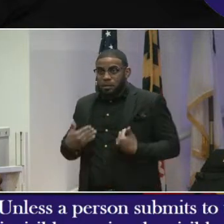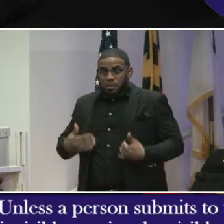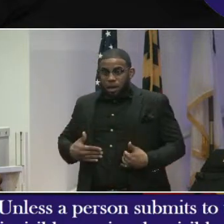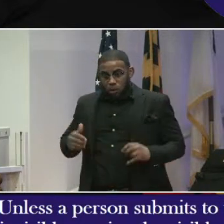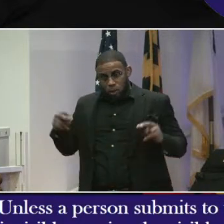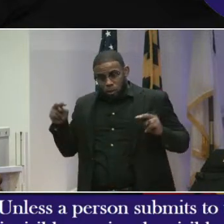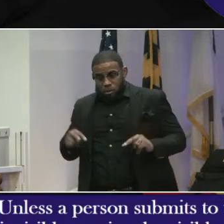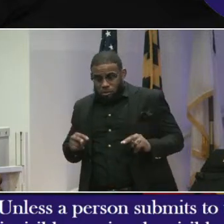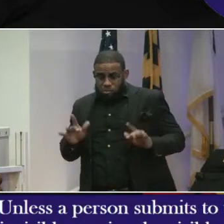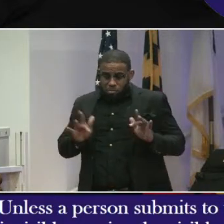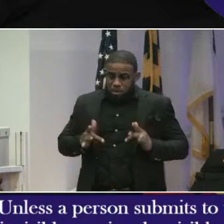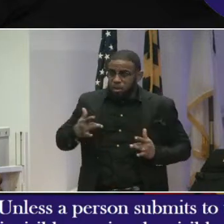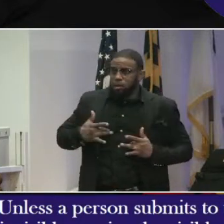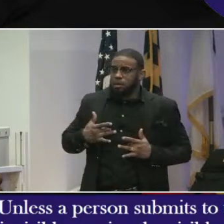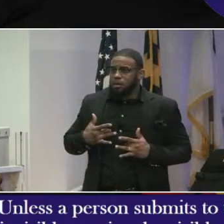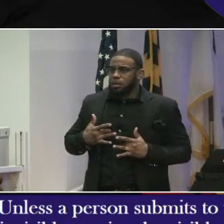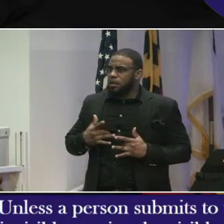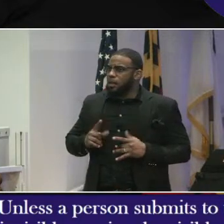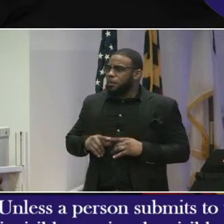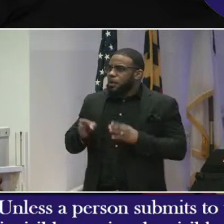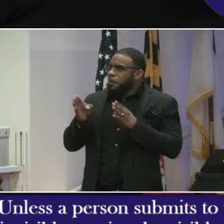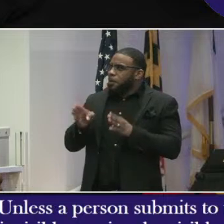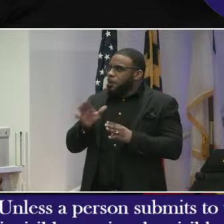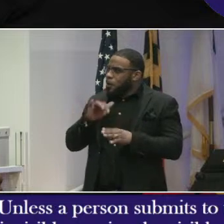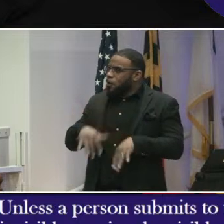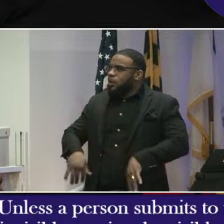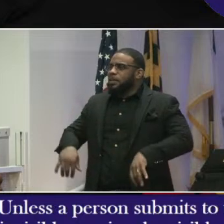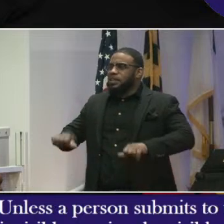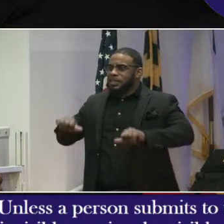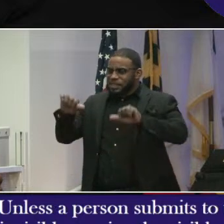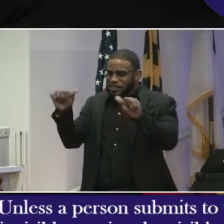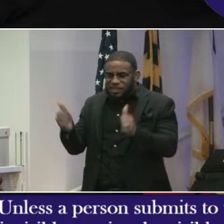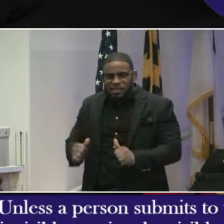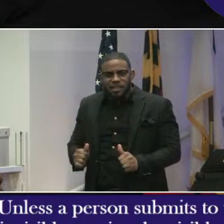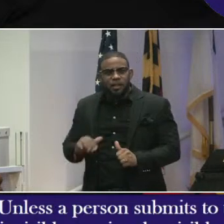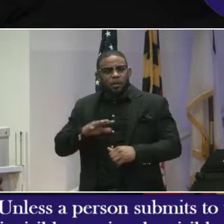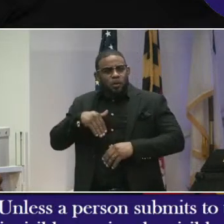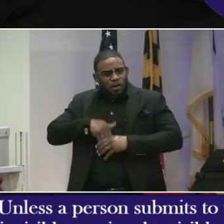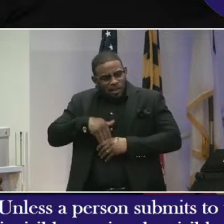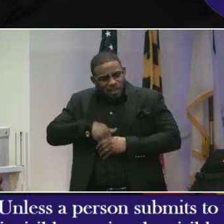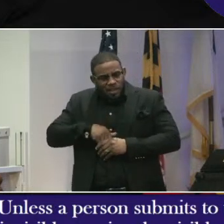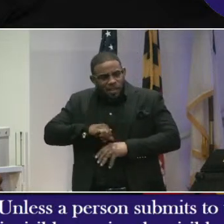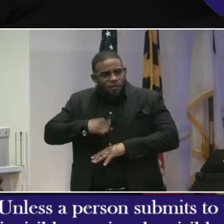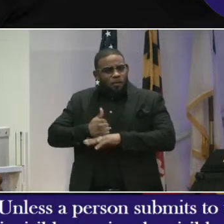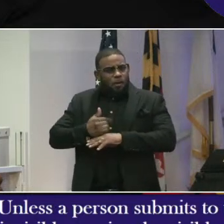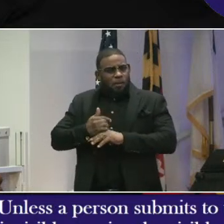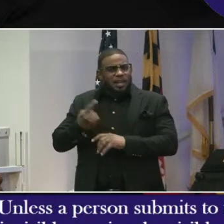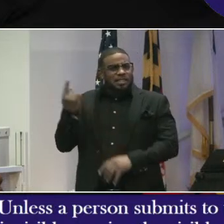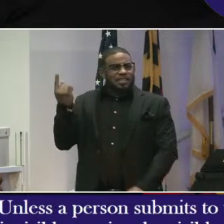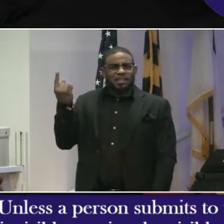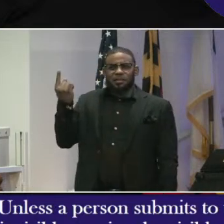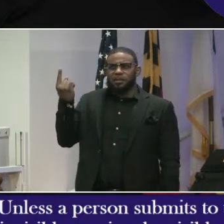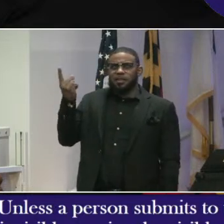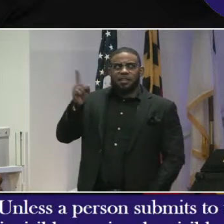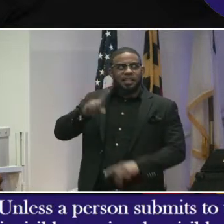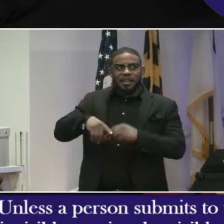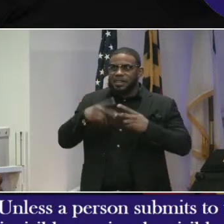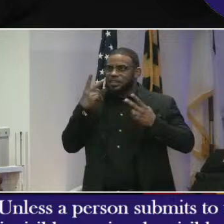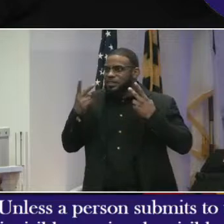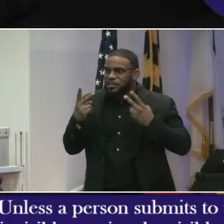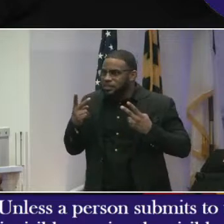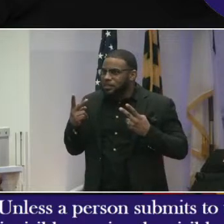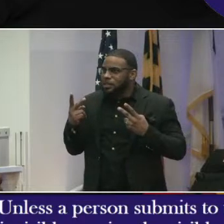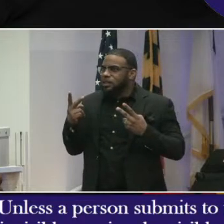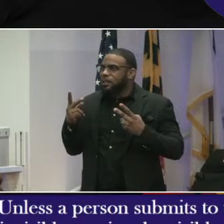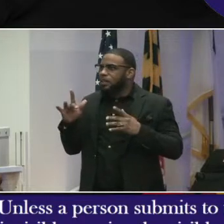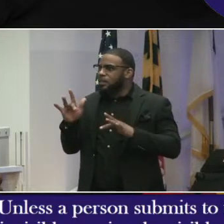can look at and touch, but the person who takes shape within is formed by something you can't see